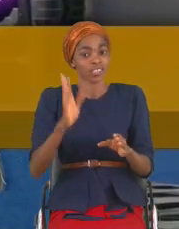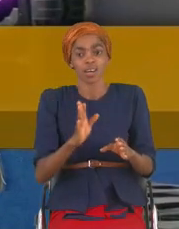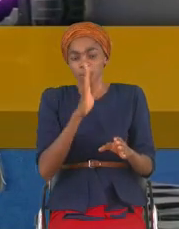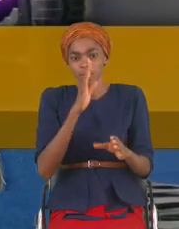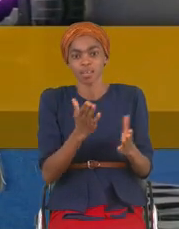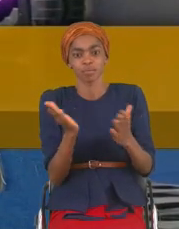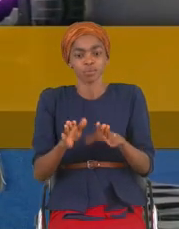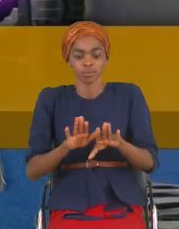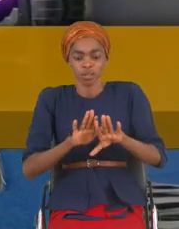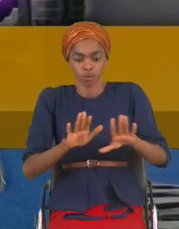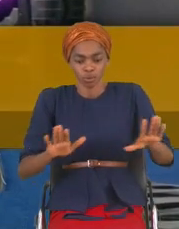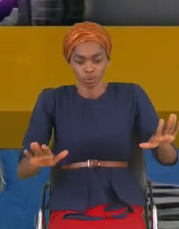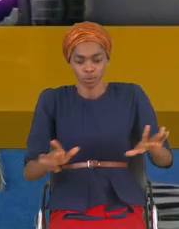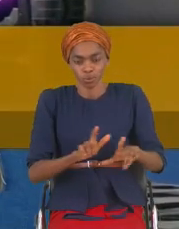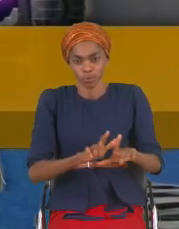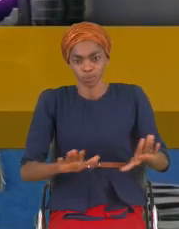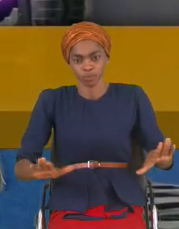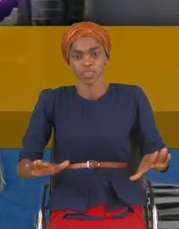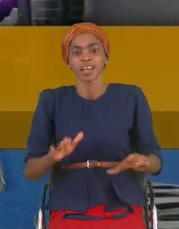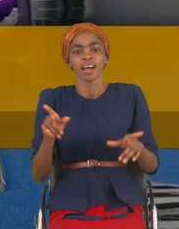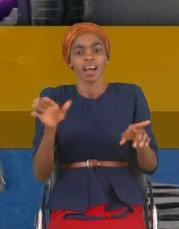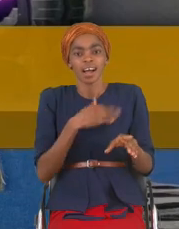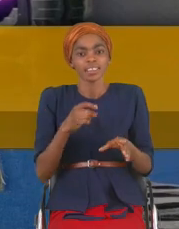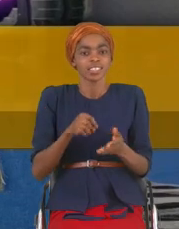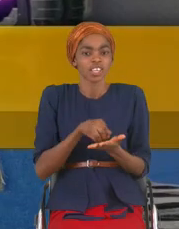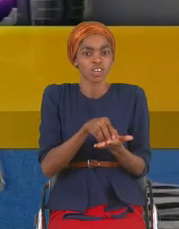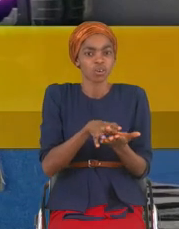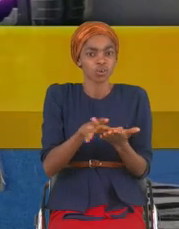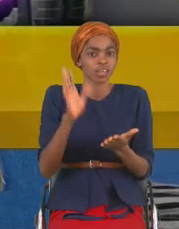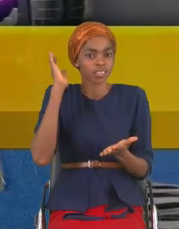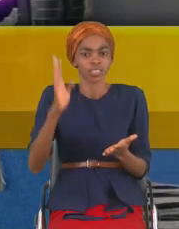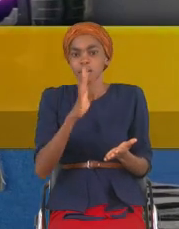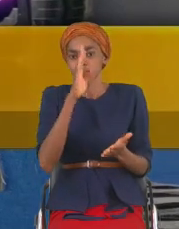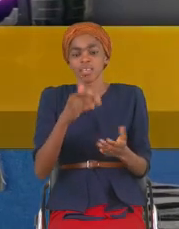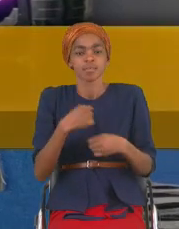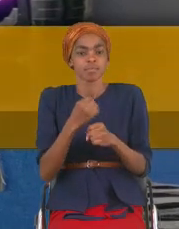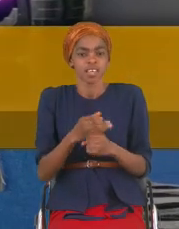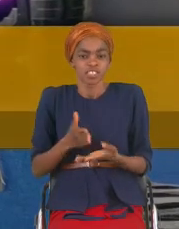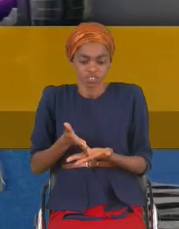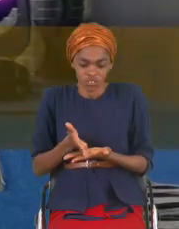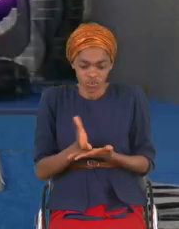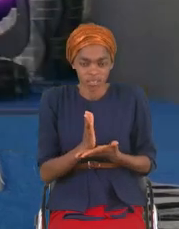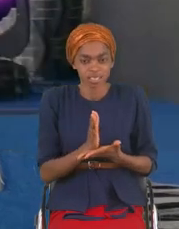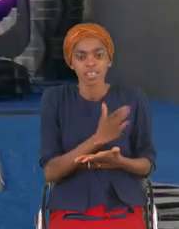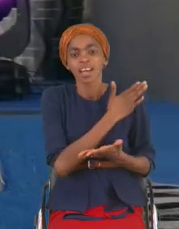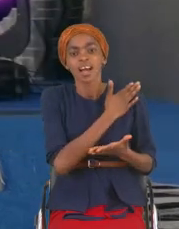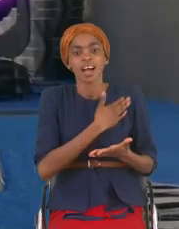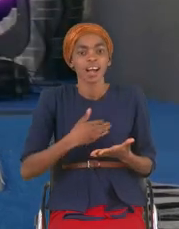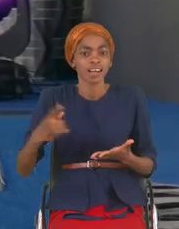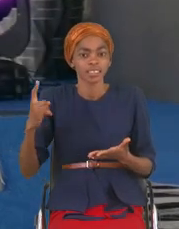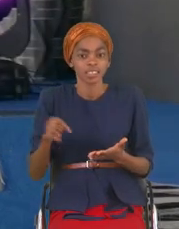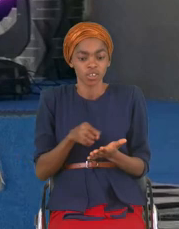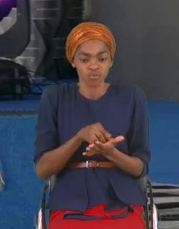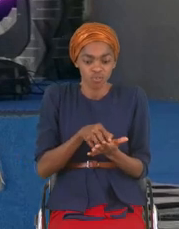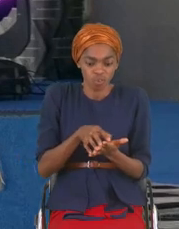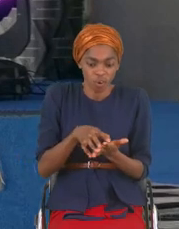brought low, and the crooked shall be made straight, and the rough